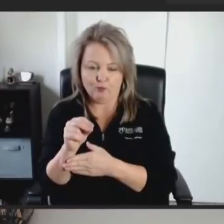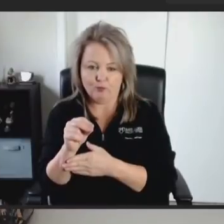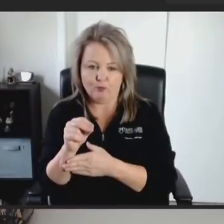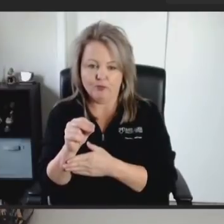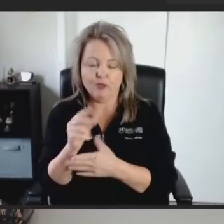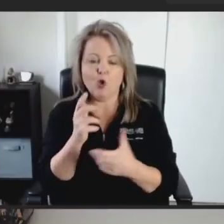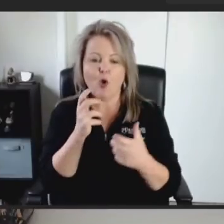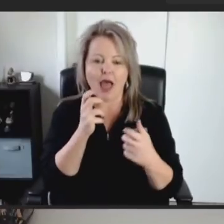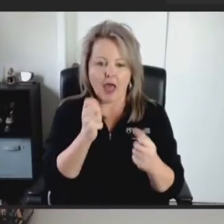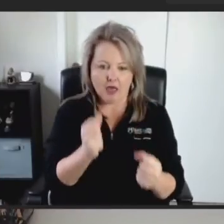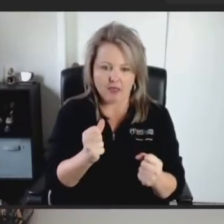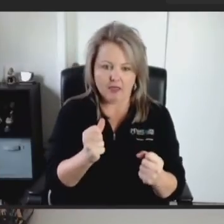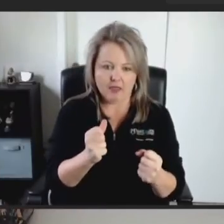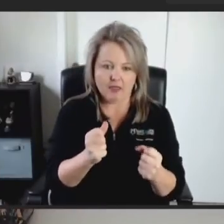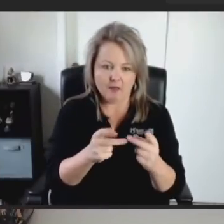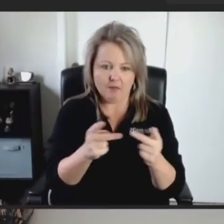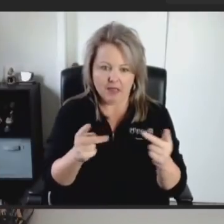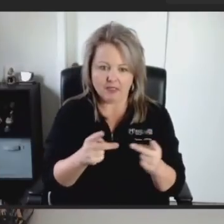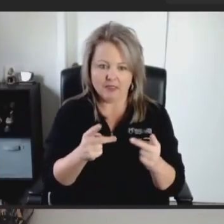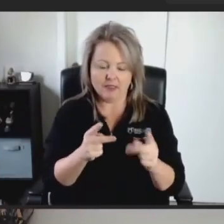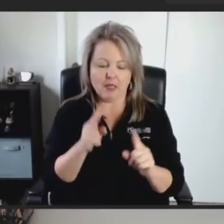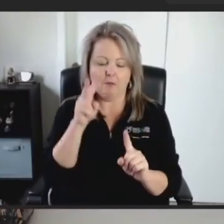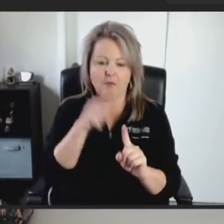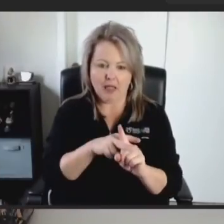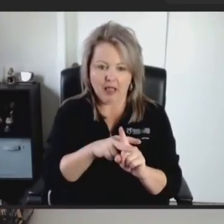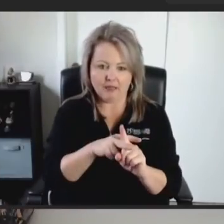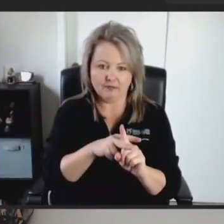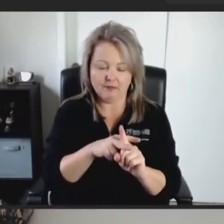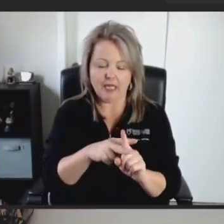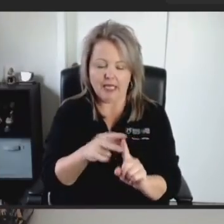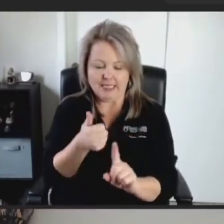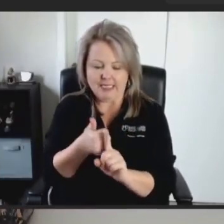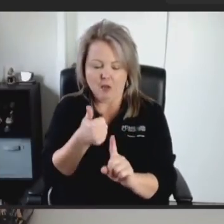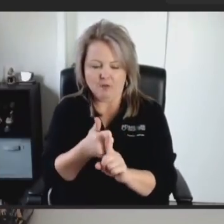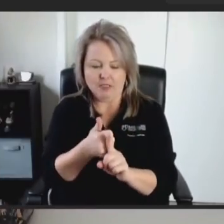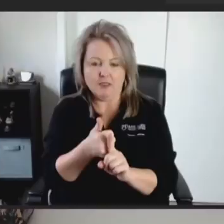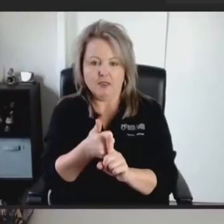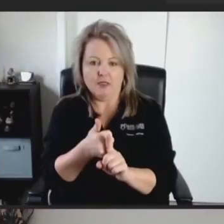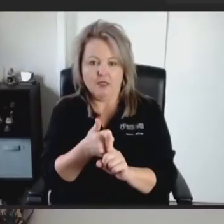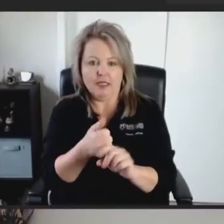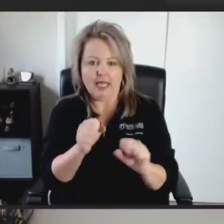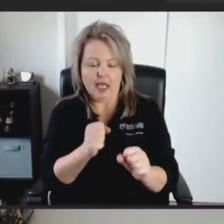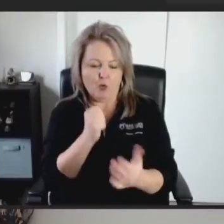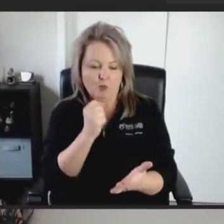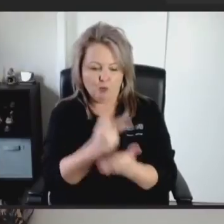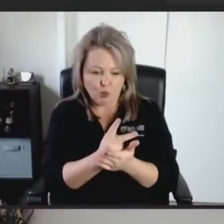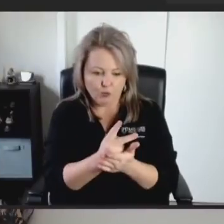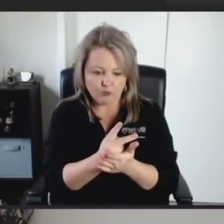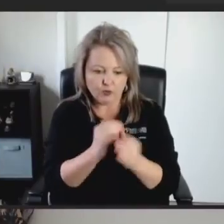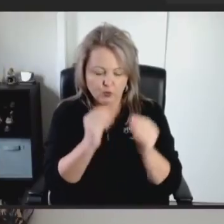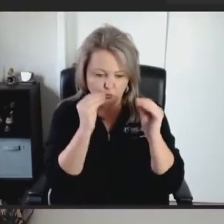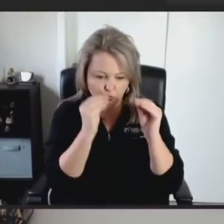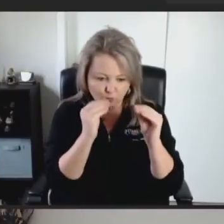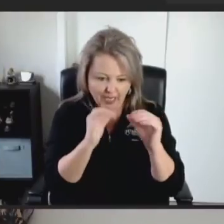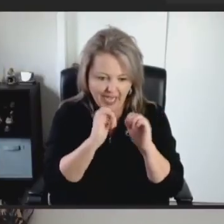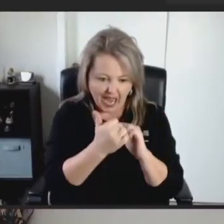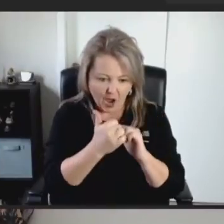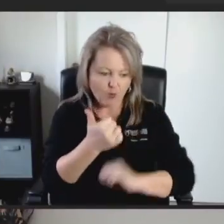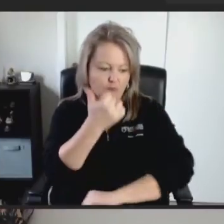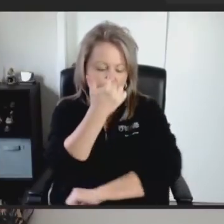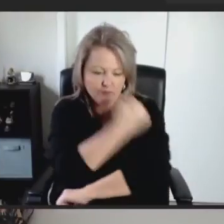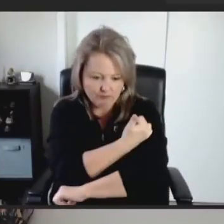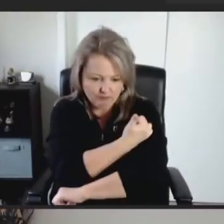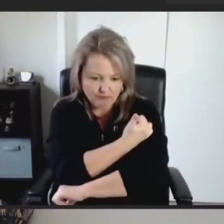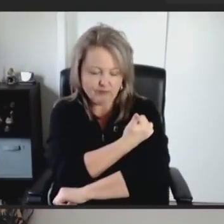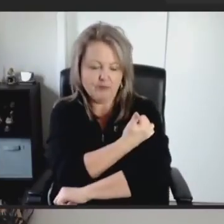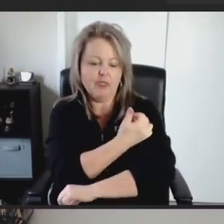health entities have applied to be vaccinators. When they do that and they're approved and verified, and the reason that process needs to occur is that